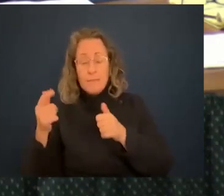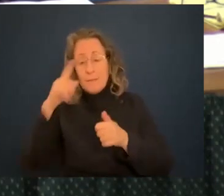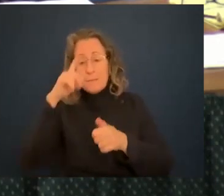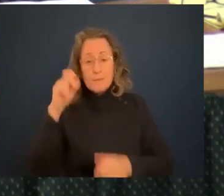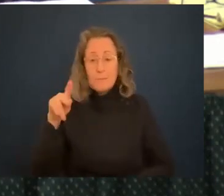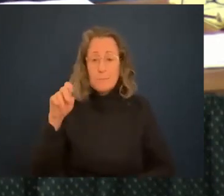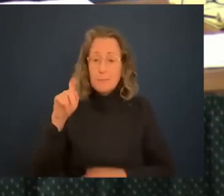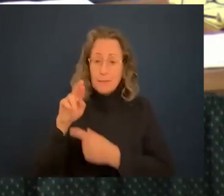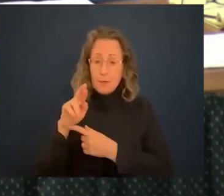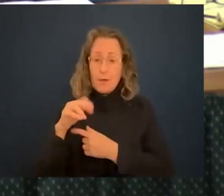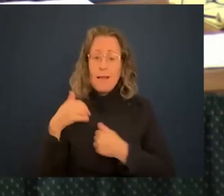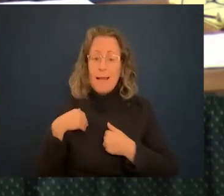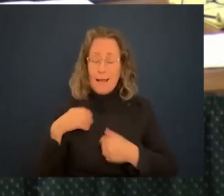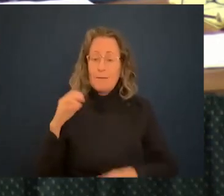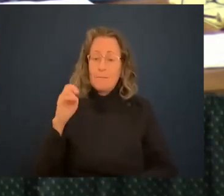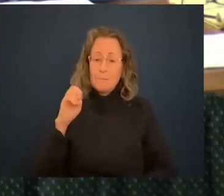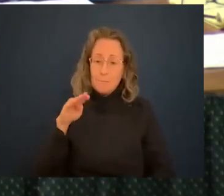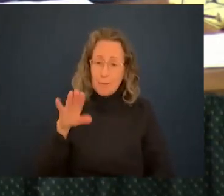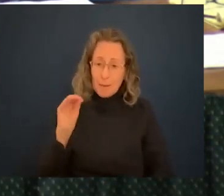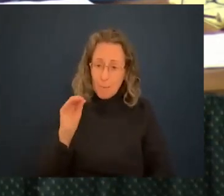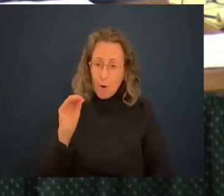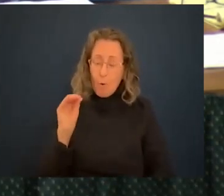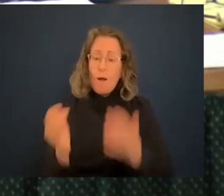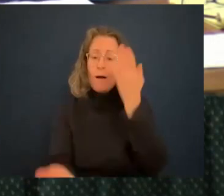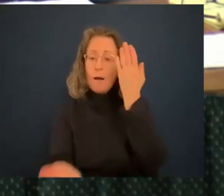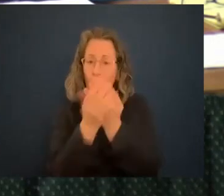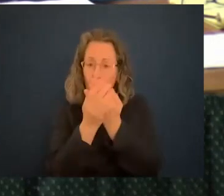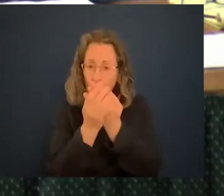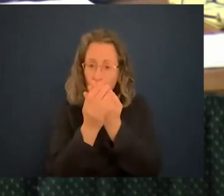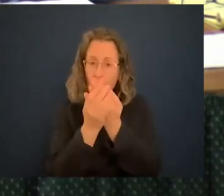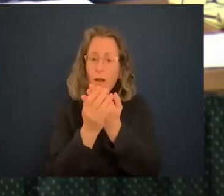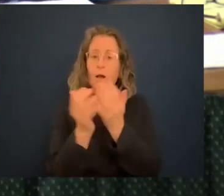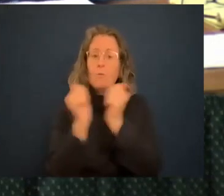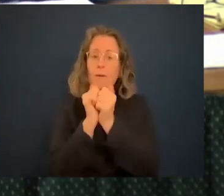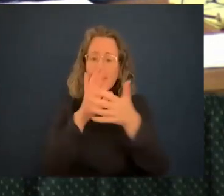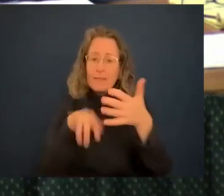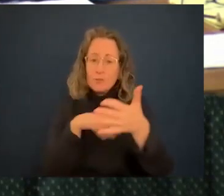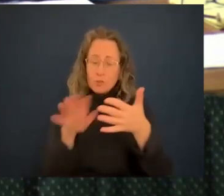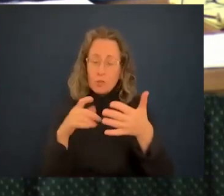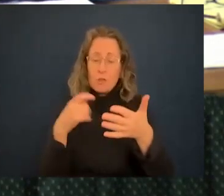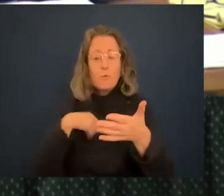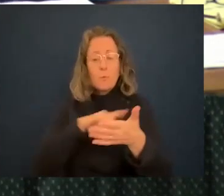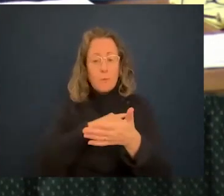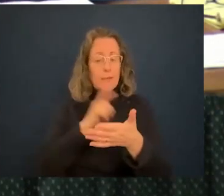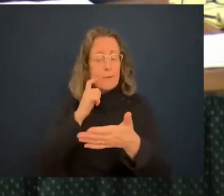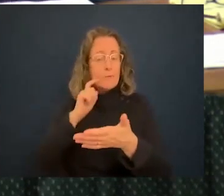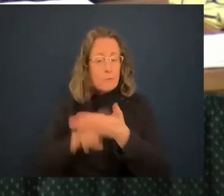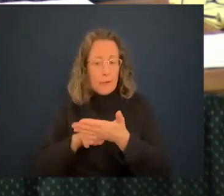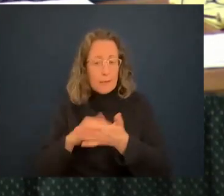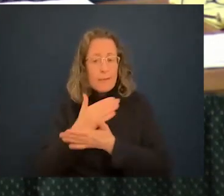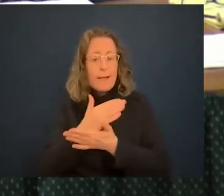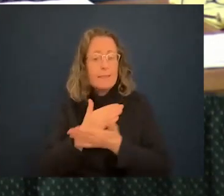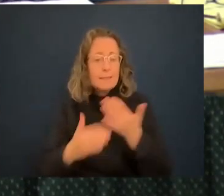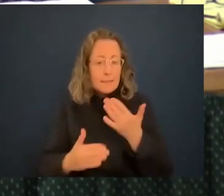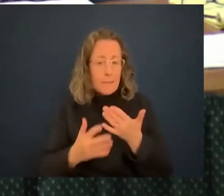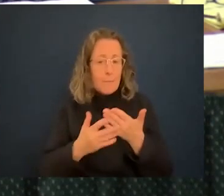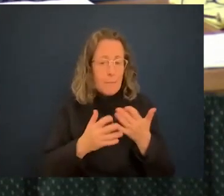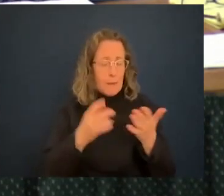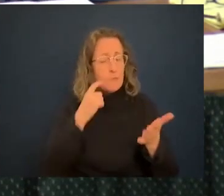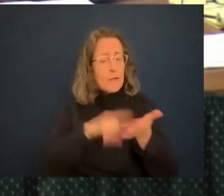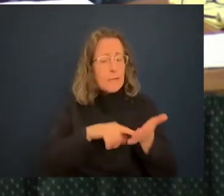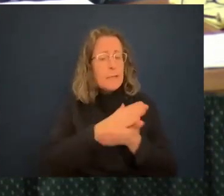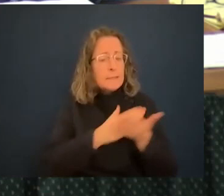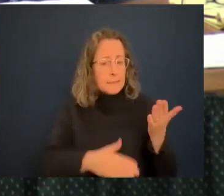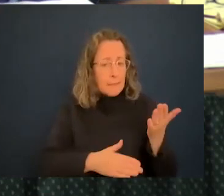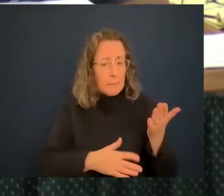went with the chart that said you know we're we're recognizing certain things and we're not recognizing other